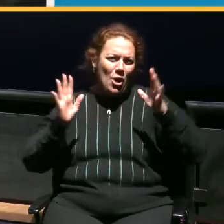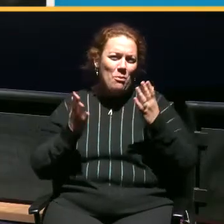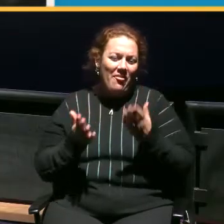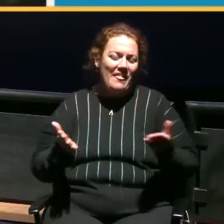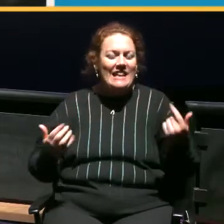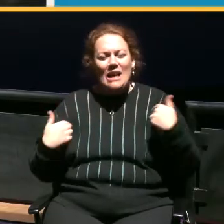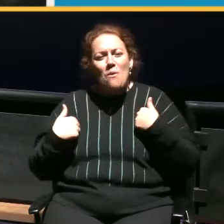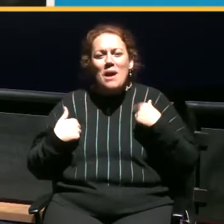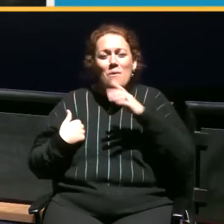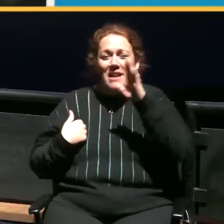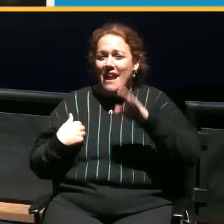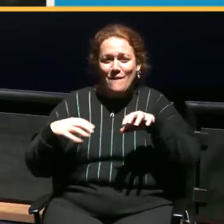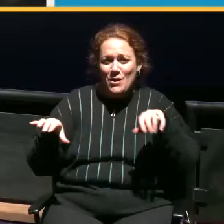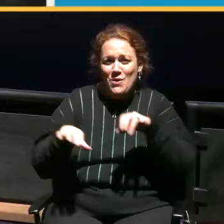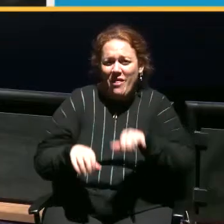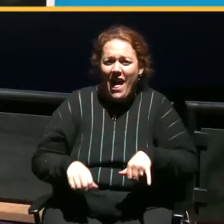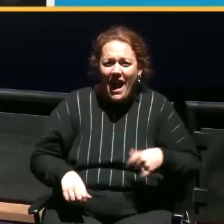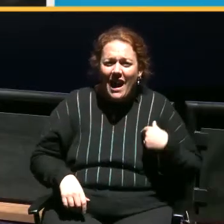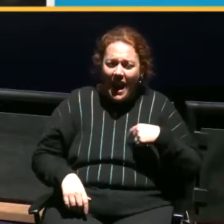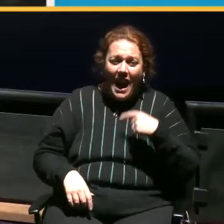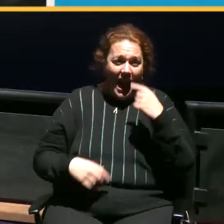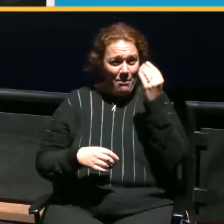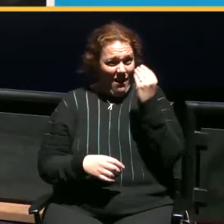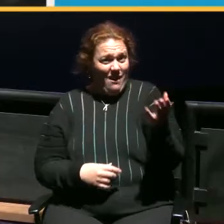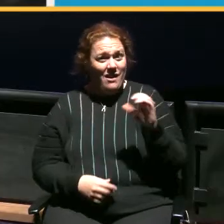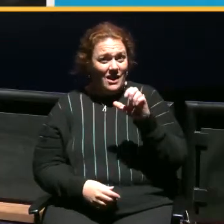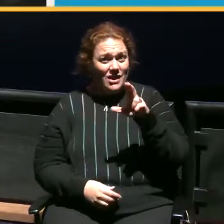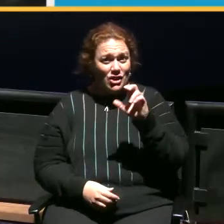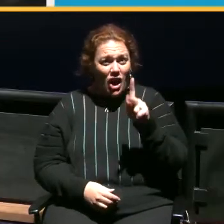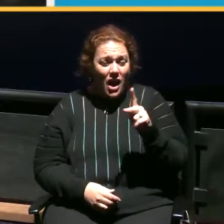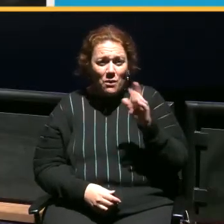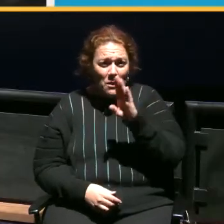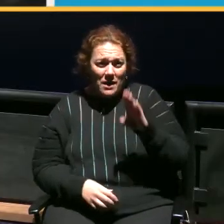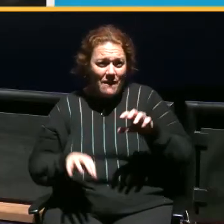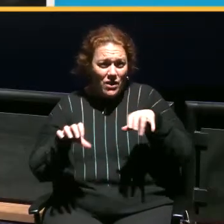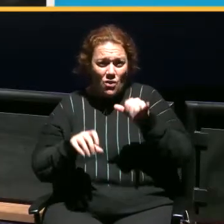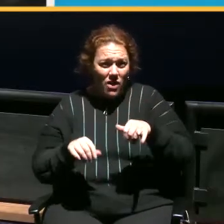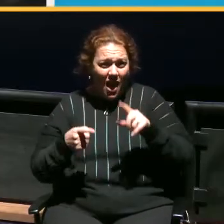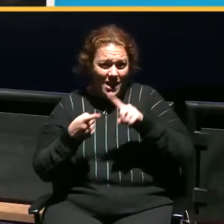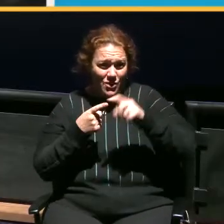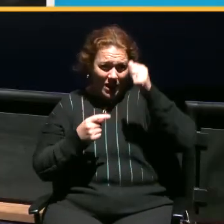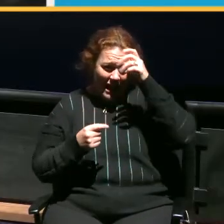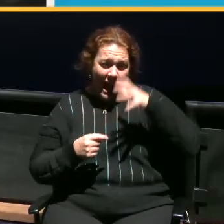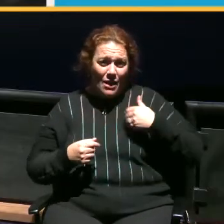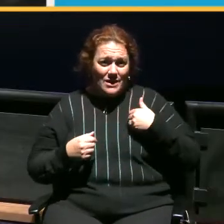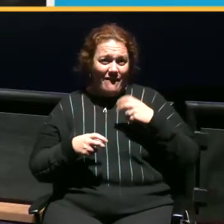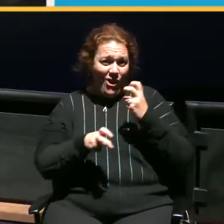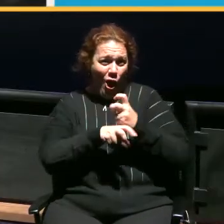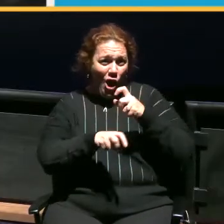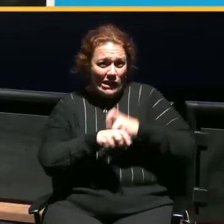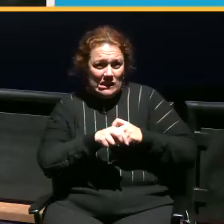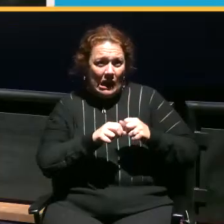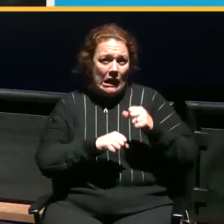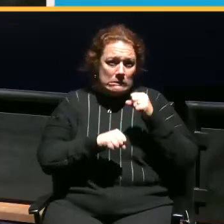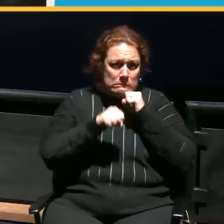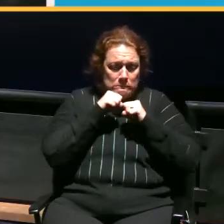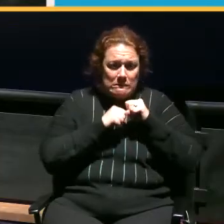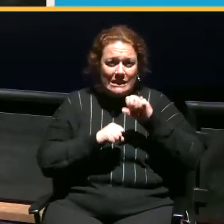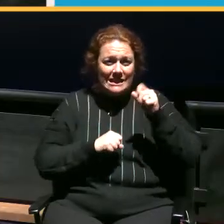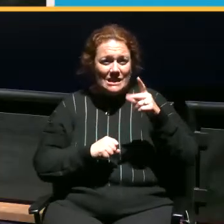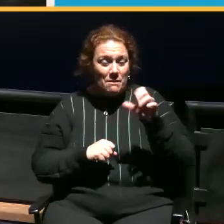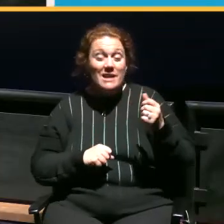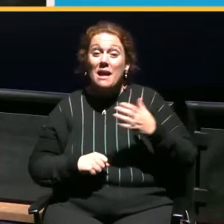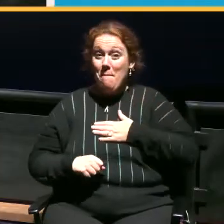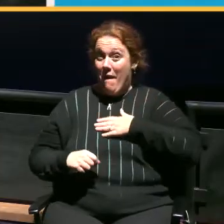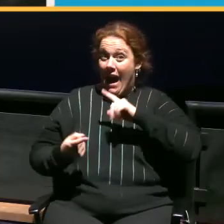things. And I said, Chuck, we would never do this to a guy, that's having trouble in space. And, when I had my adaptation problems, my